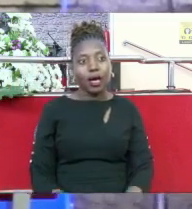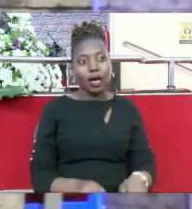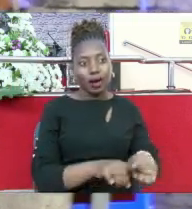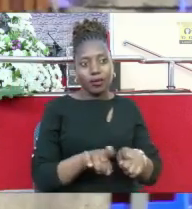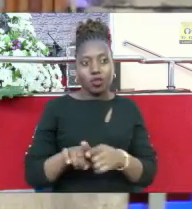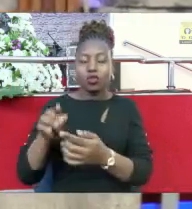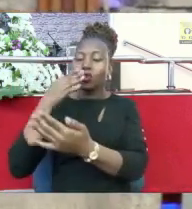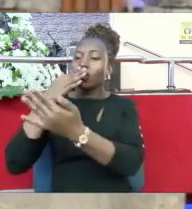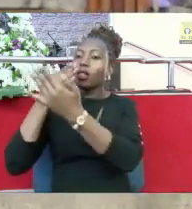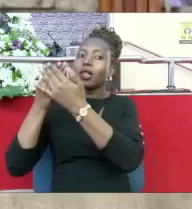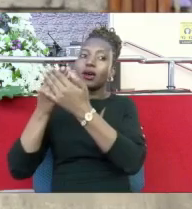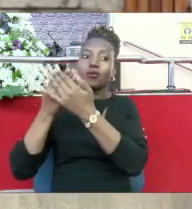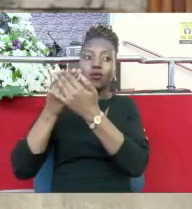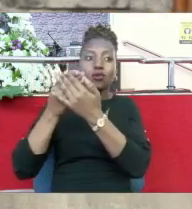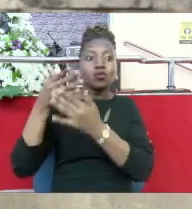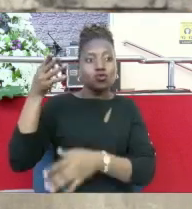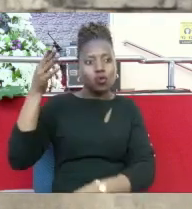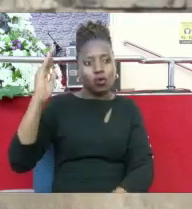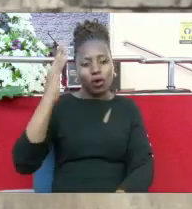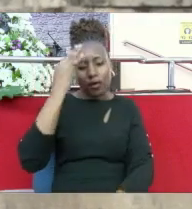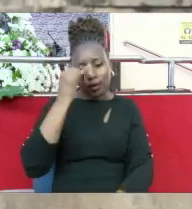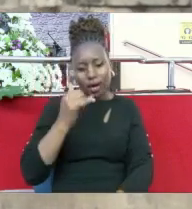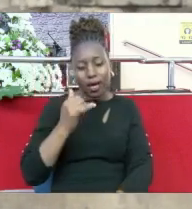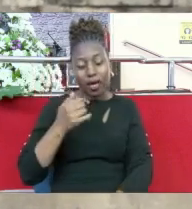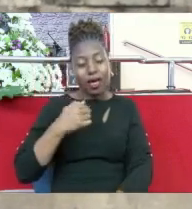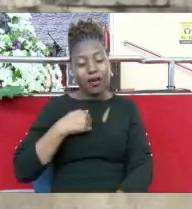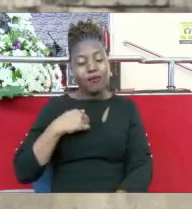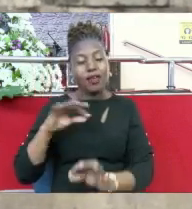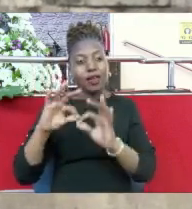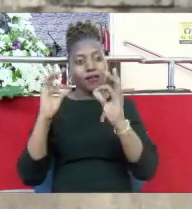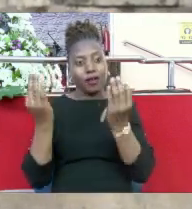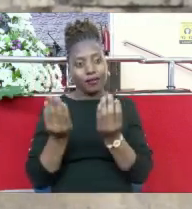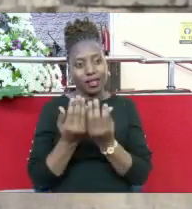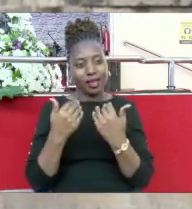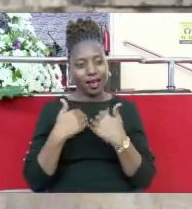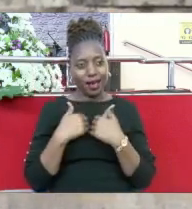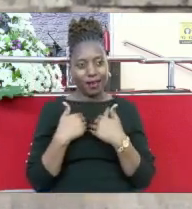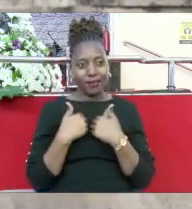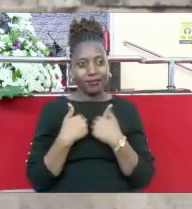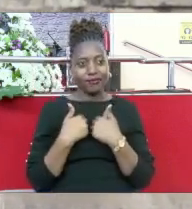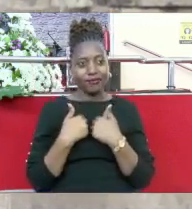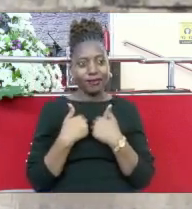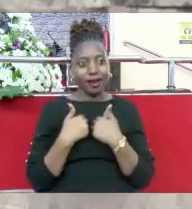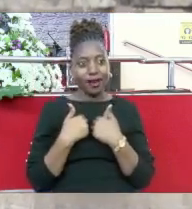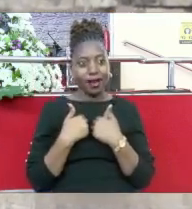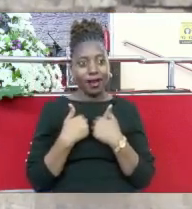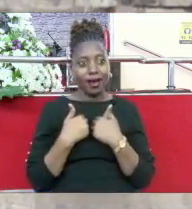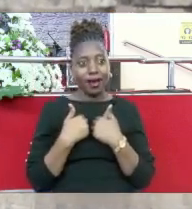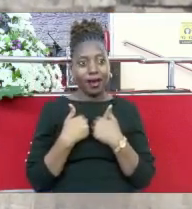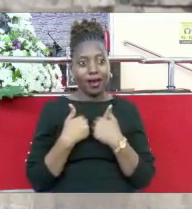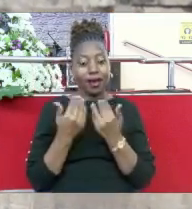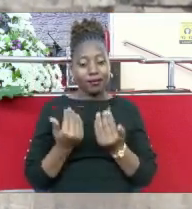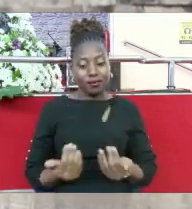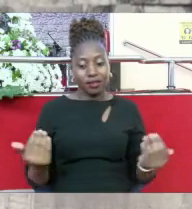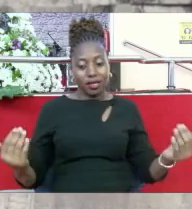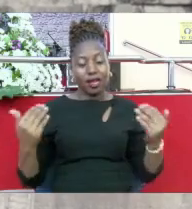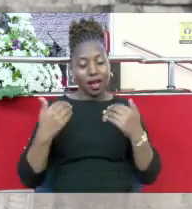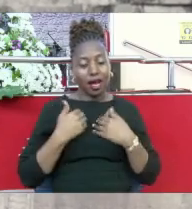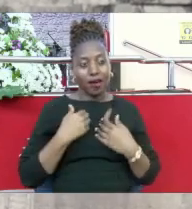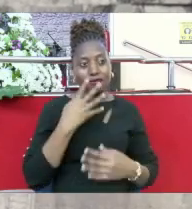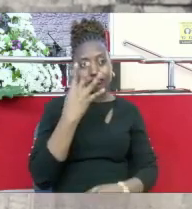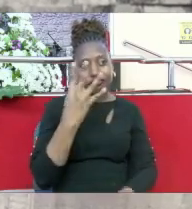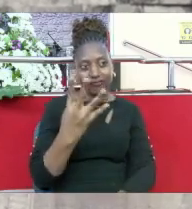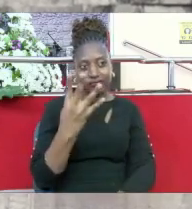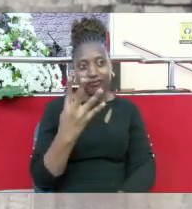God. Nashukuru Mungu pia. I have a family. Niko na familia. I have four children, kuna adults.